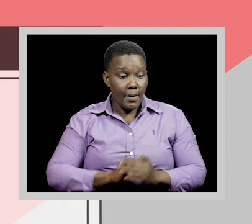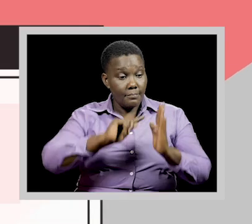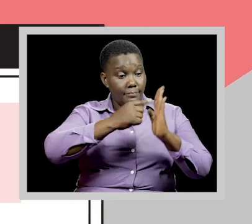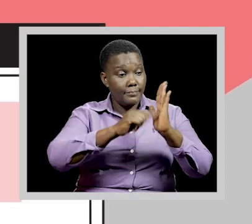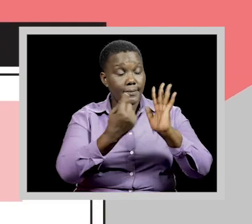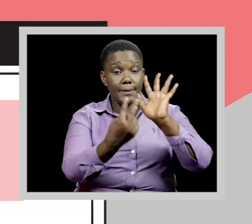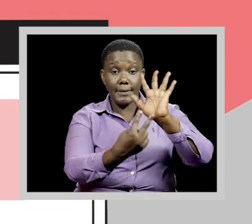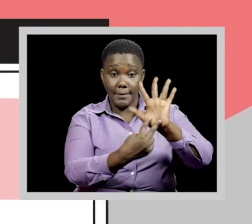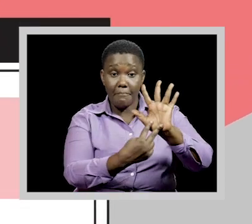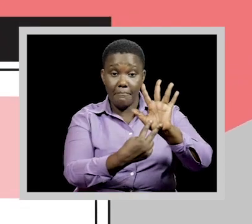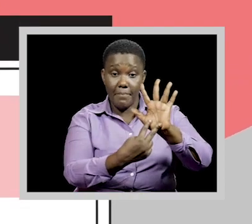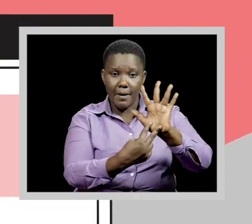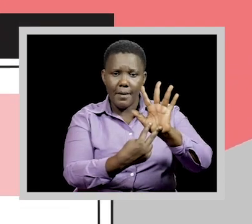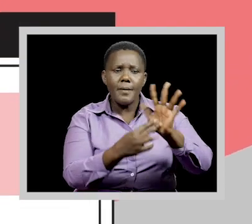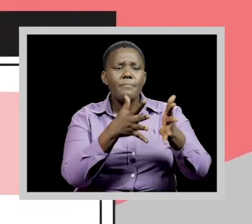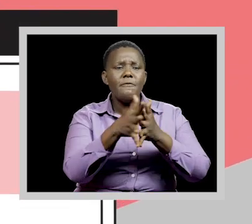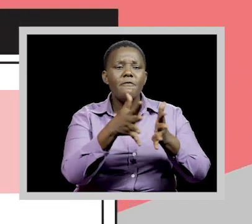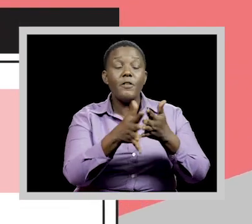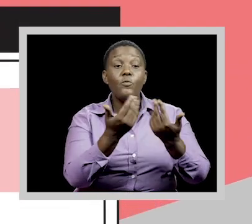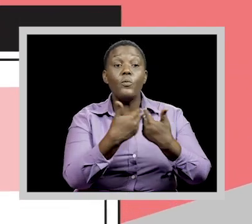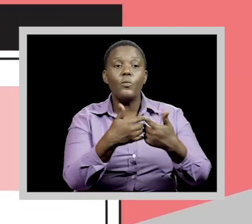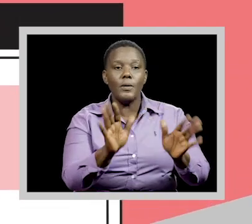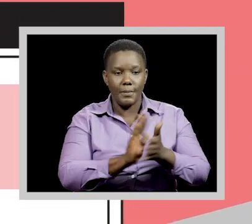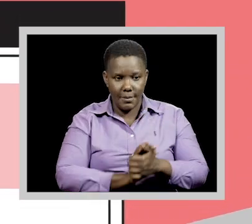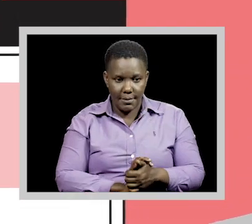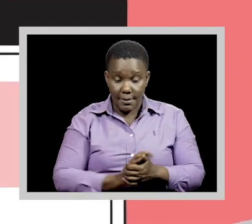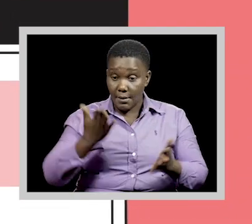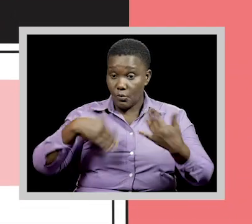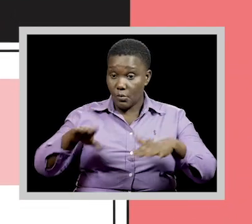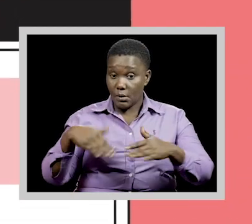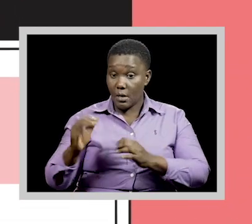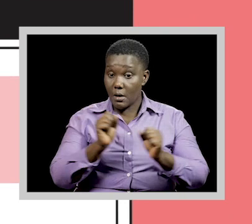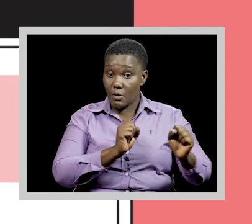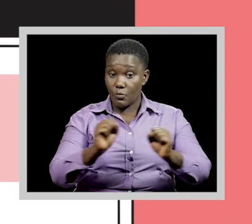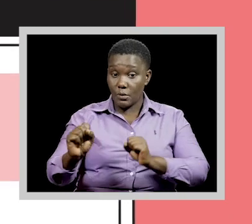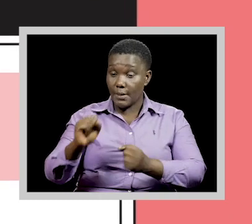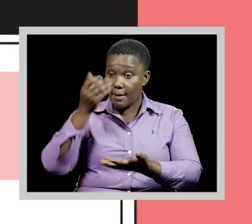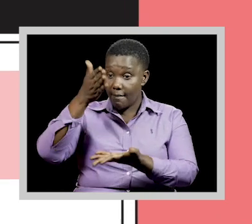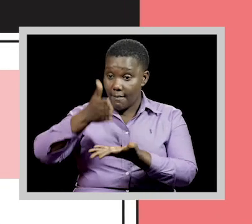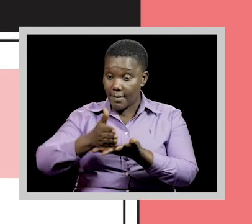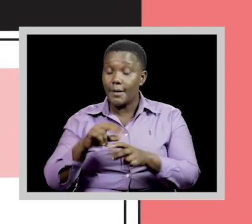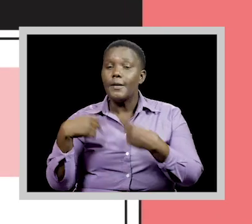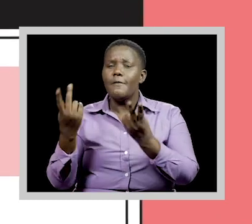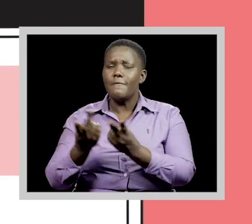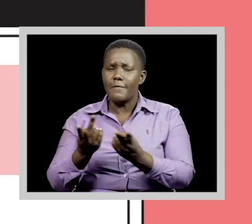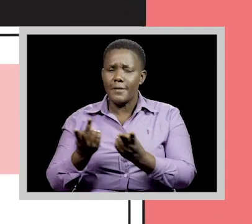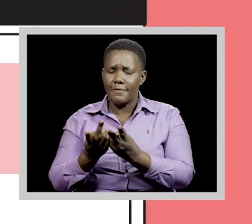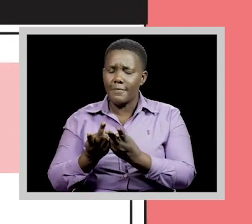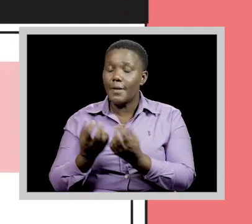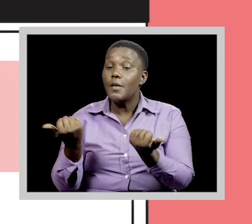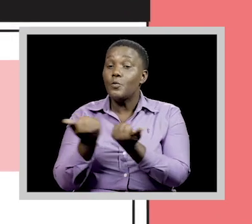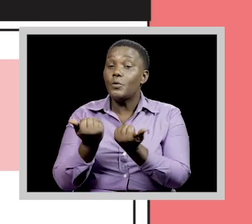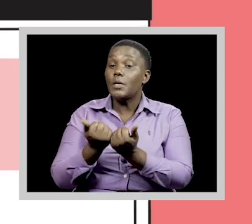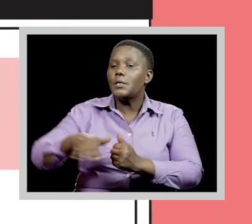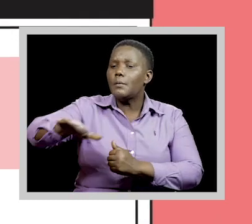Rule 7 of the Juvenile Court Rules states that in order to promote an informal,